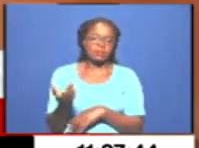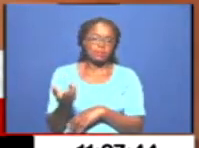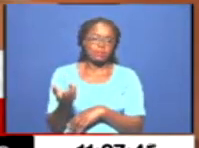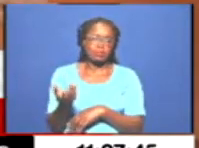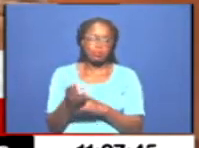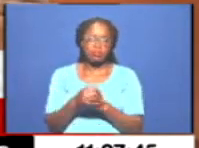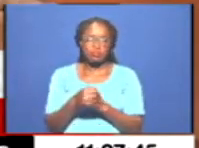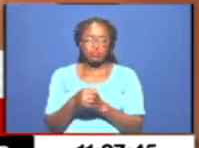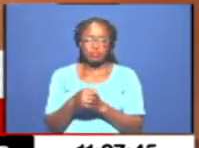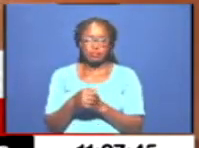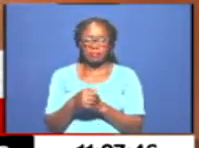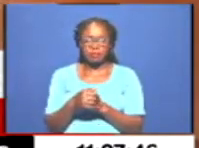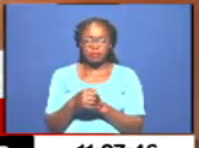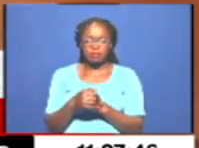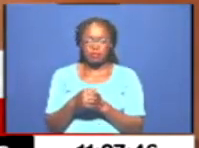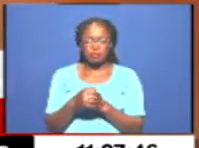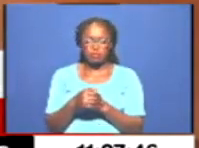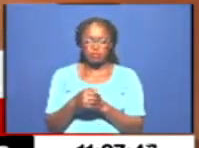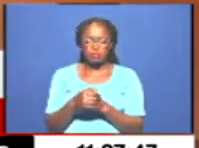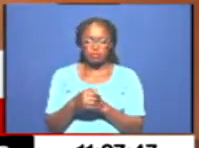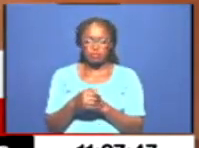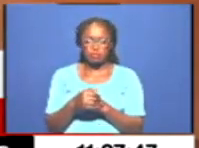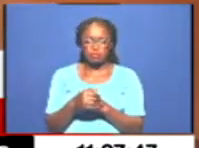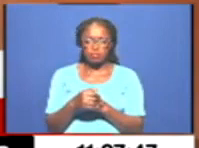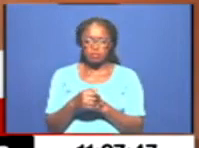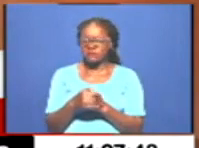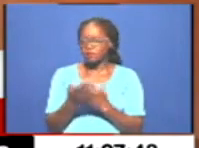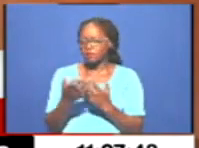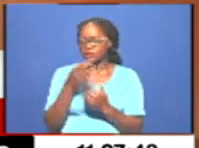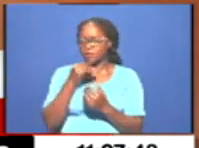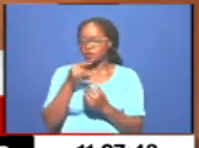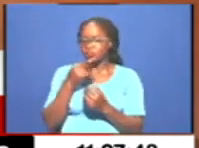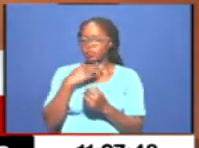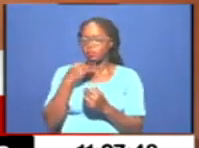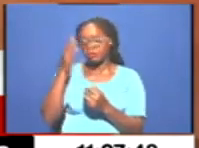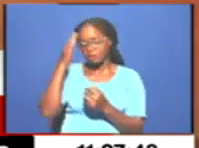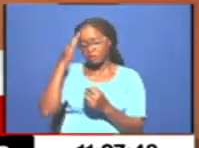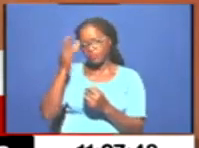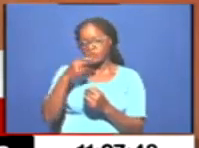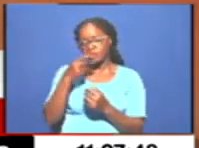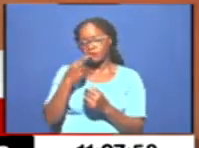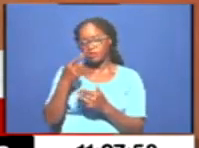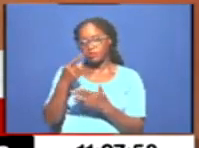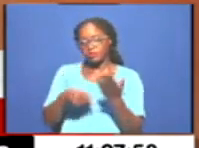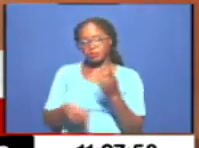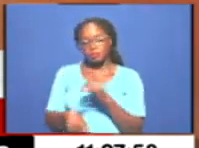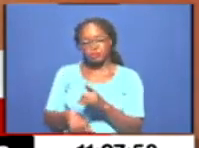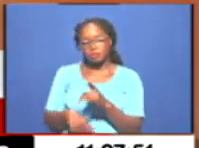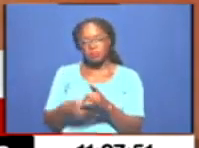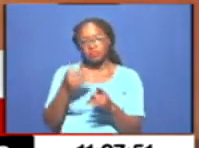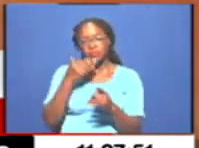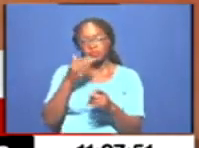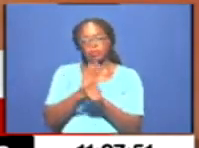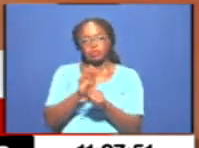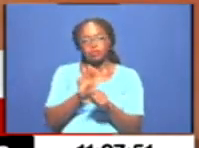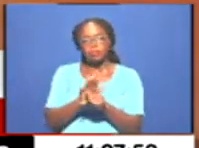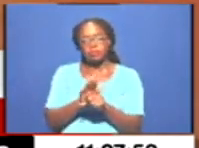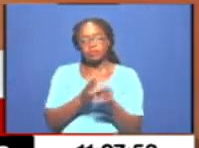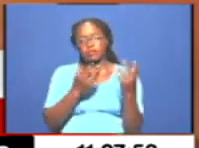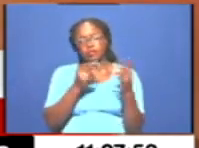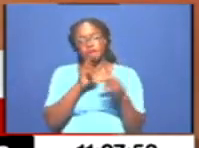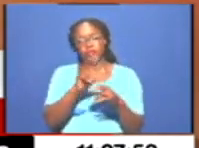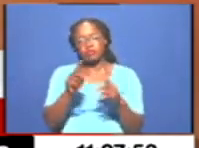that Jeffrey Kemani would want to know who said that. But thank you very much, Francis. We hope to see the